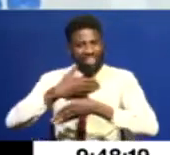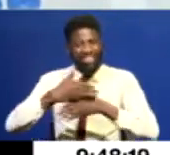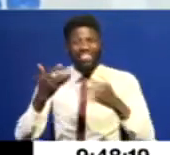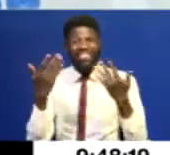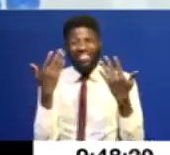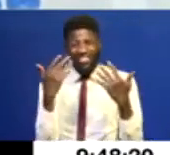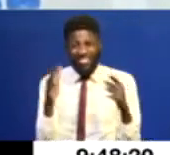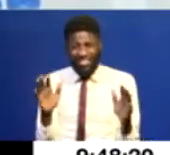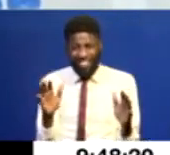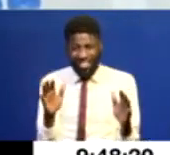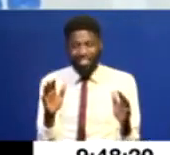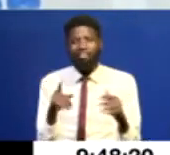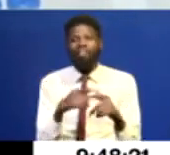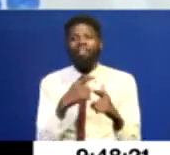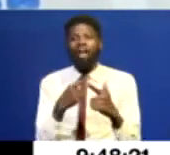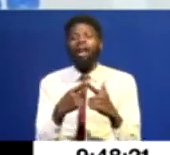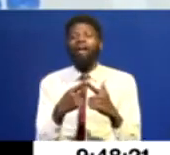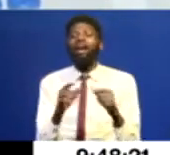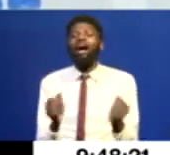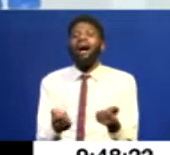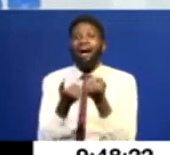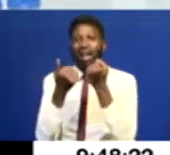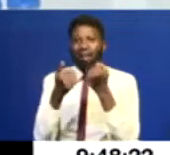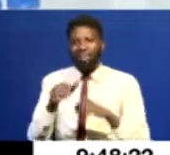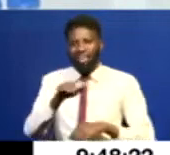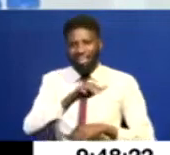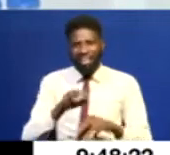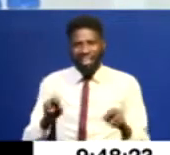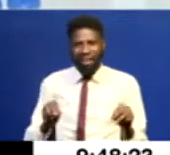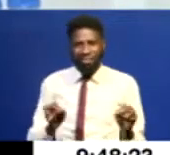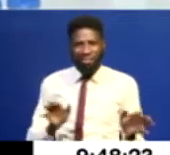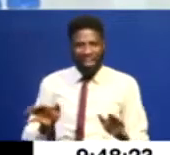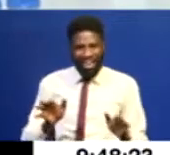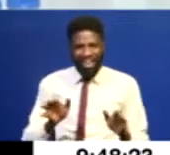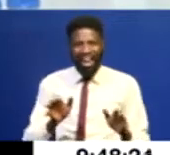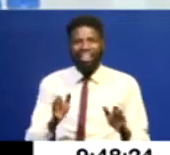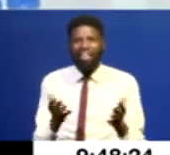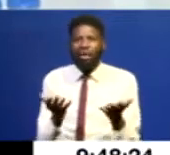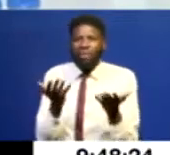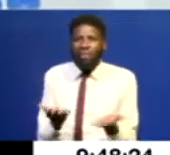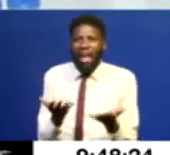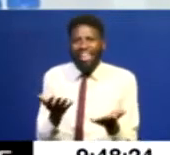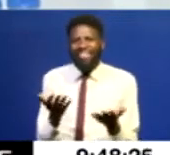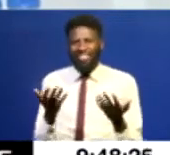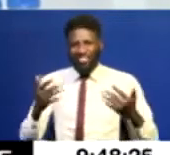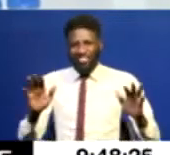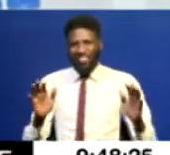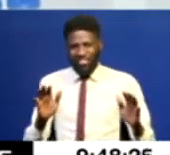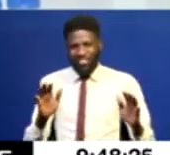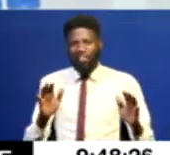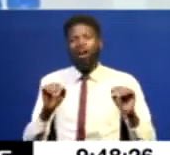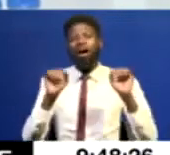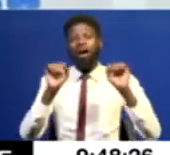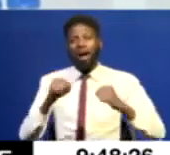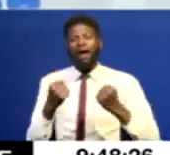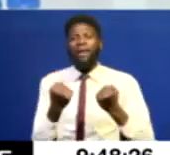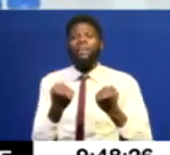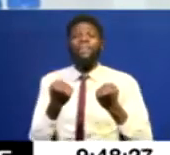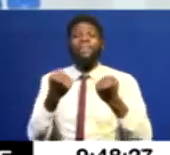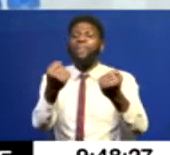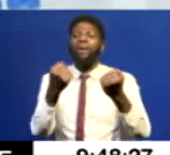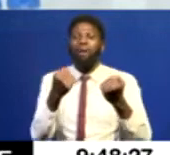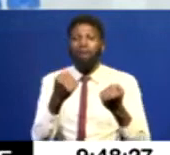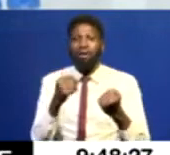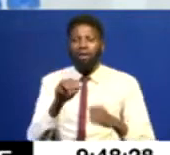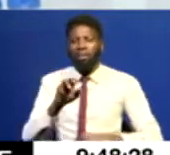through a way bridge in Mariakani, ideally you should pass directly at Malaba without stopping. We